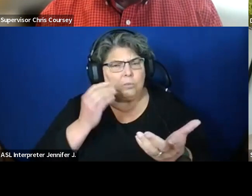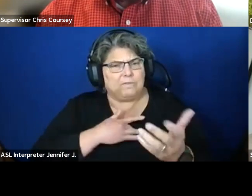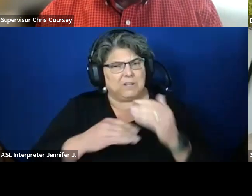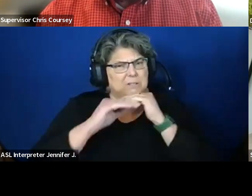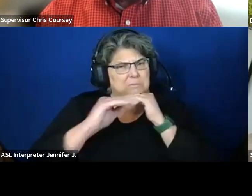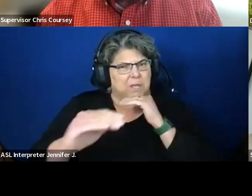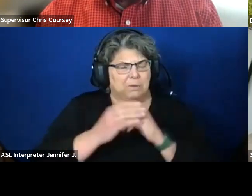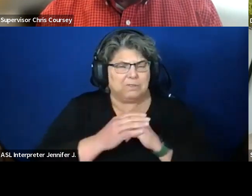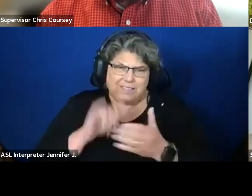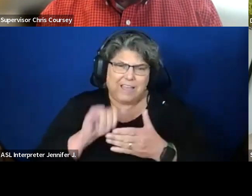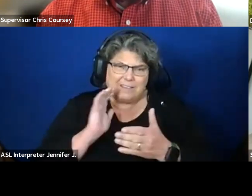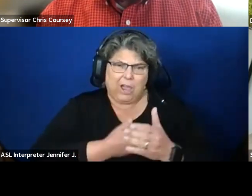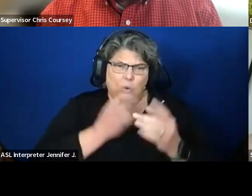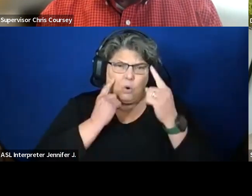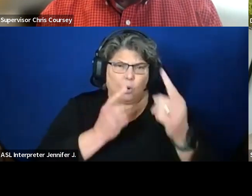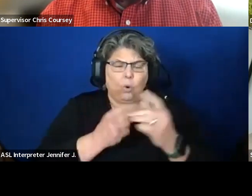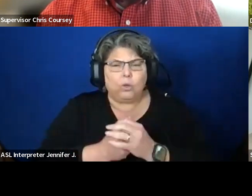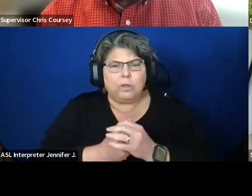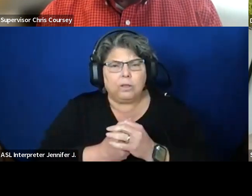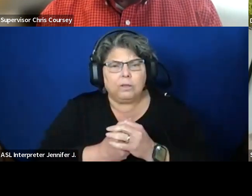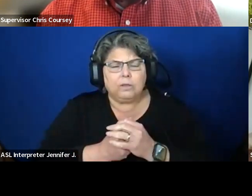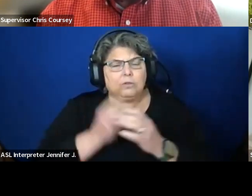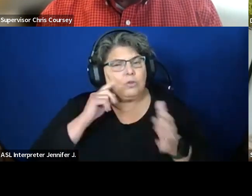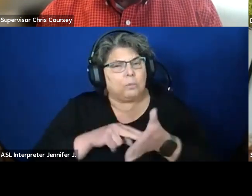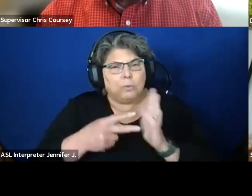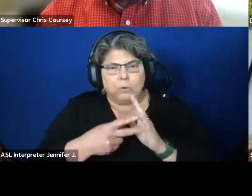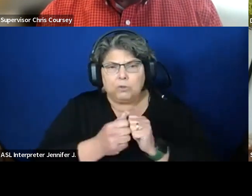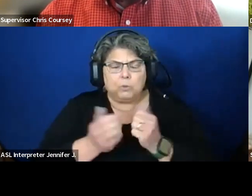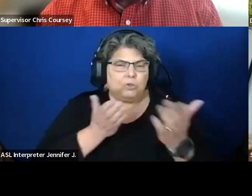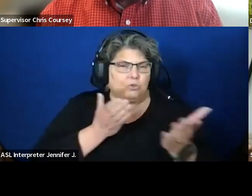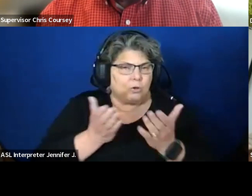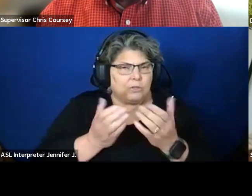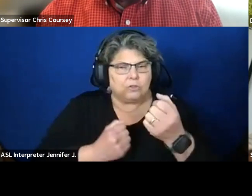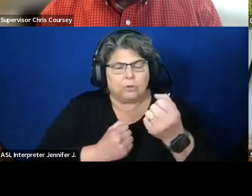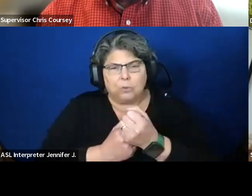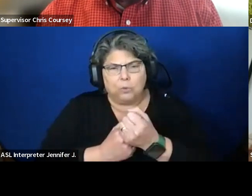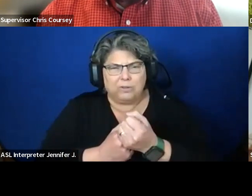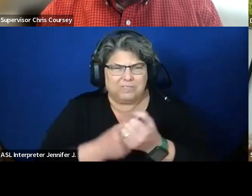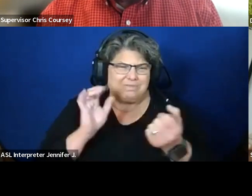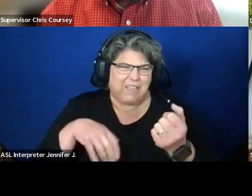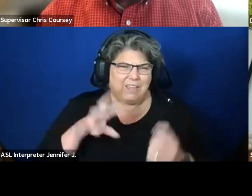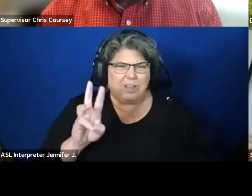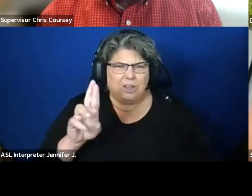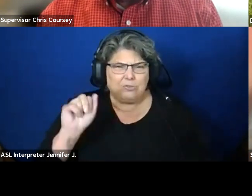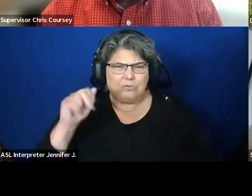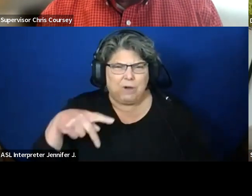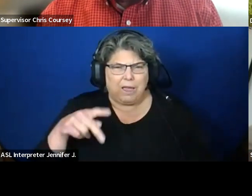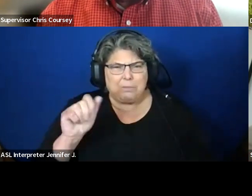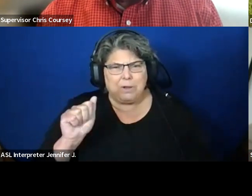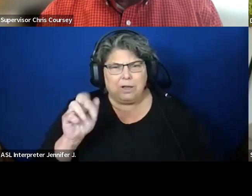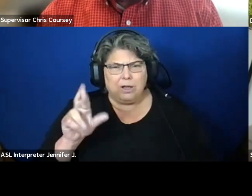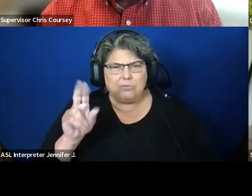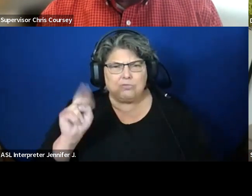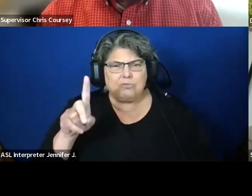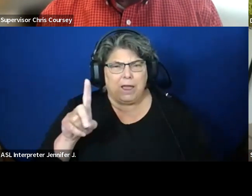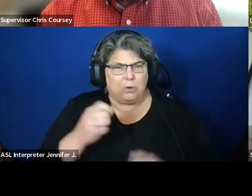goal. So the purpose with services and supports, those wraparound supports that you hear us talking about,